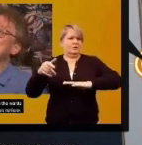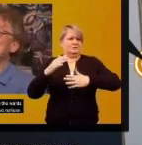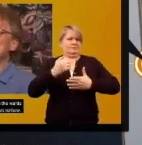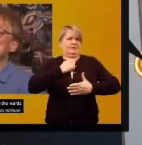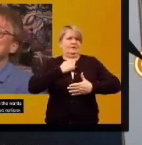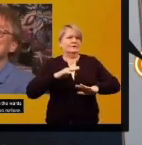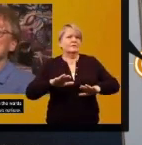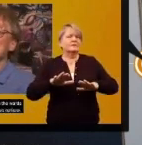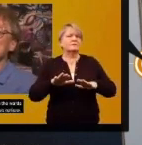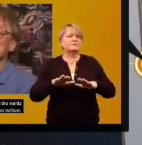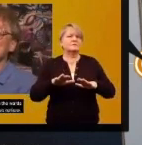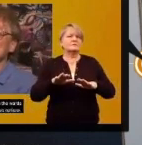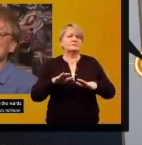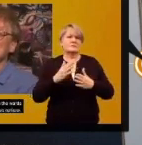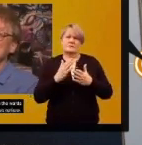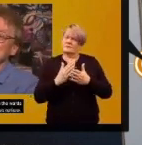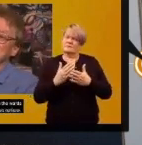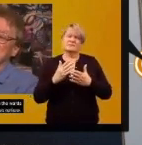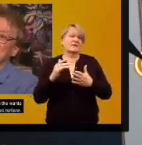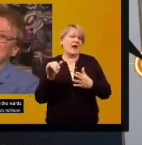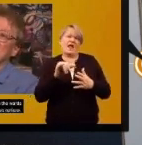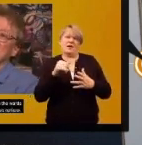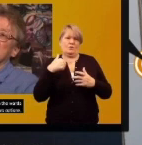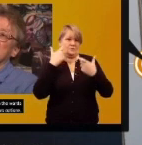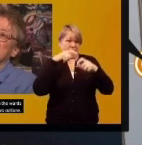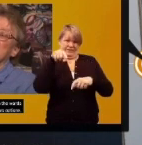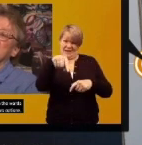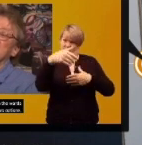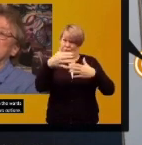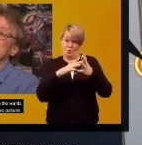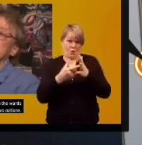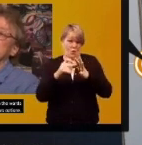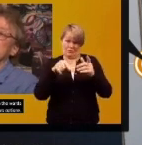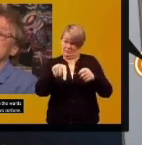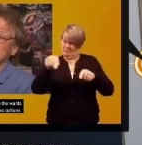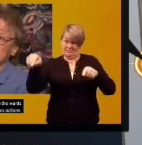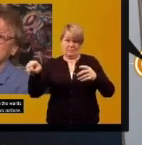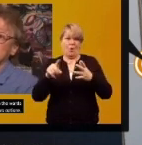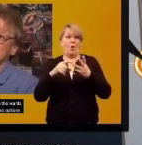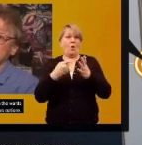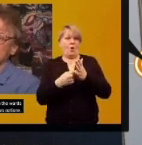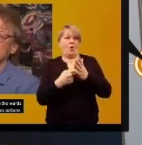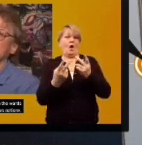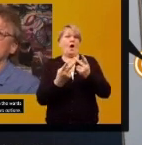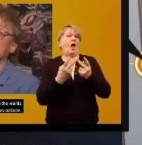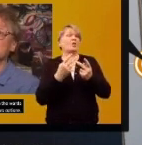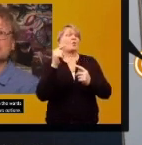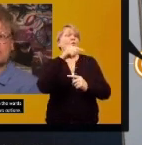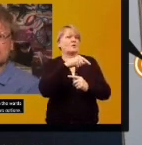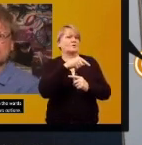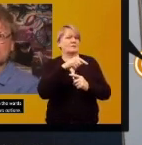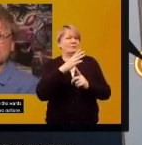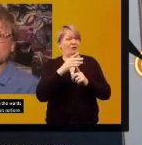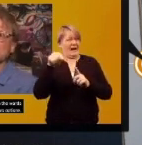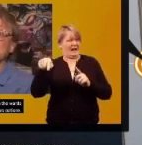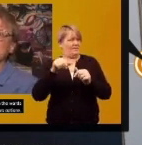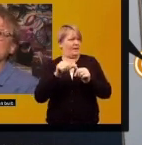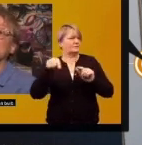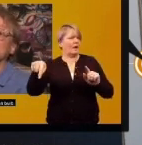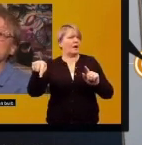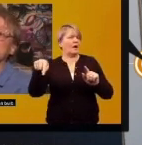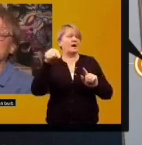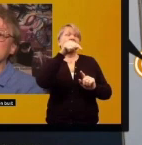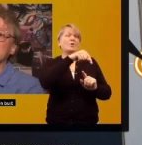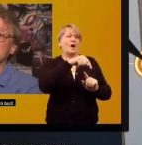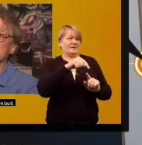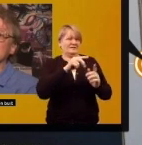But yes, we were either accommodated in the wards themselves, which was the better of the 2 options,